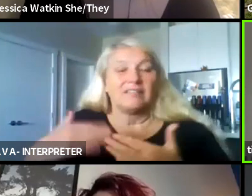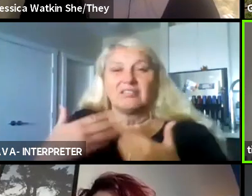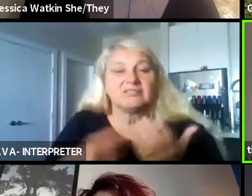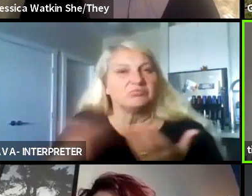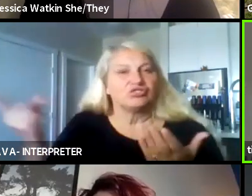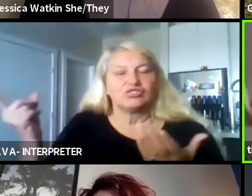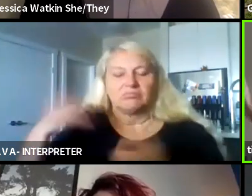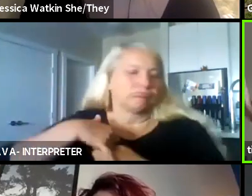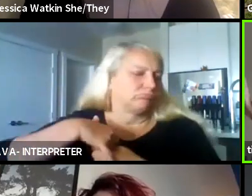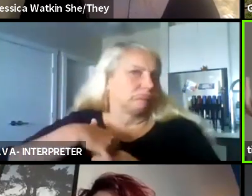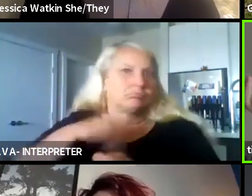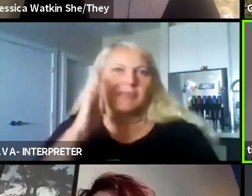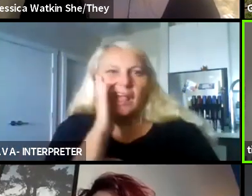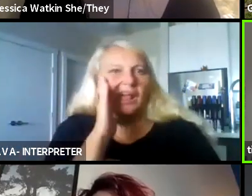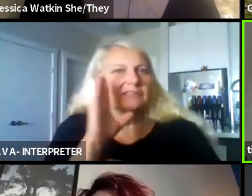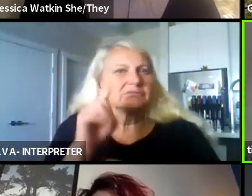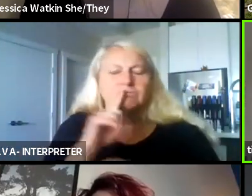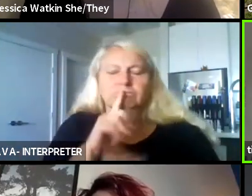and